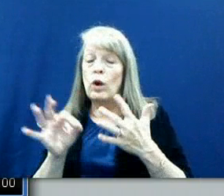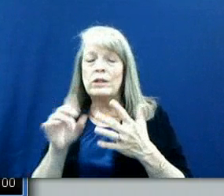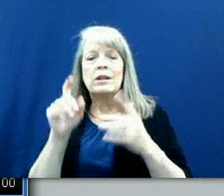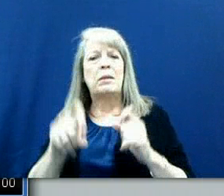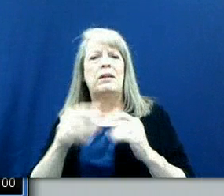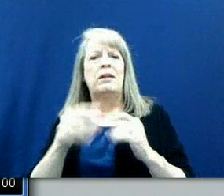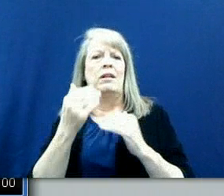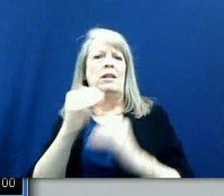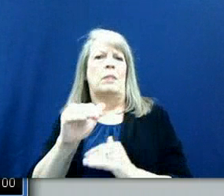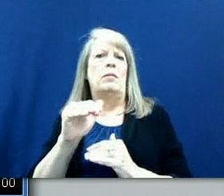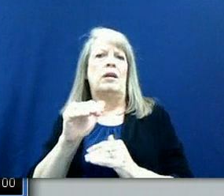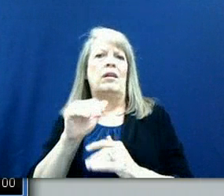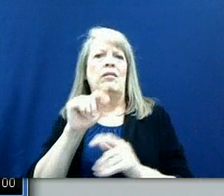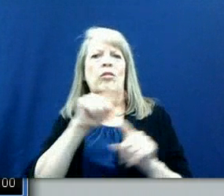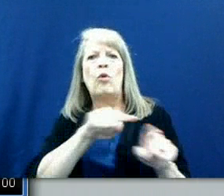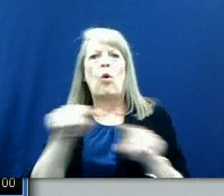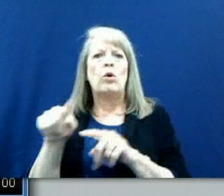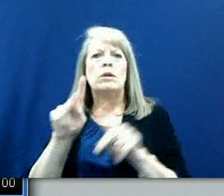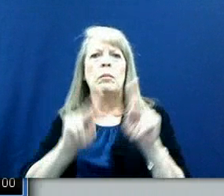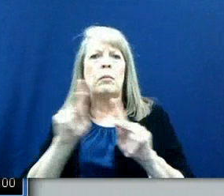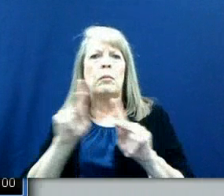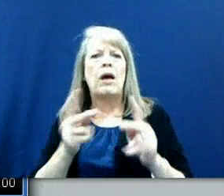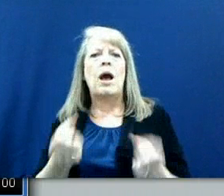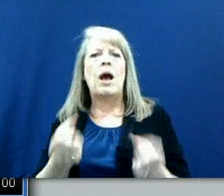each year.